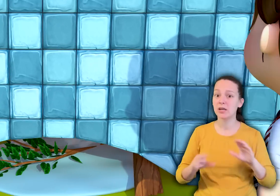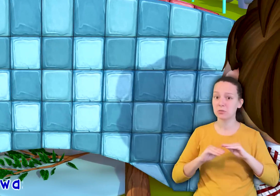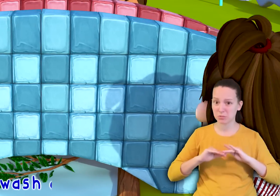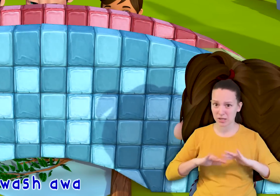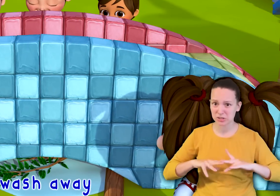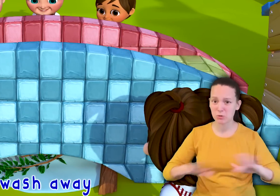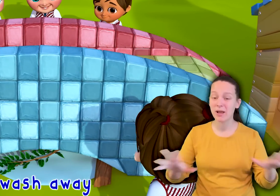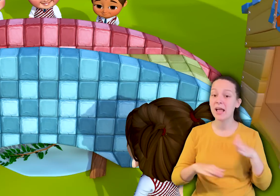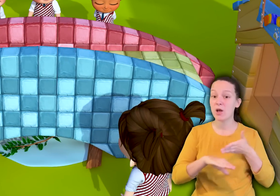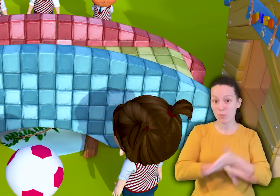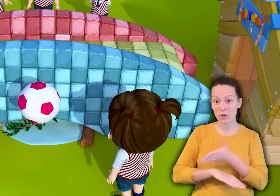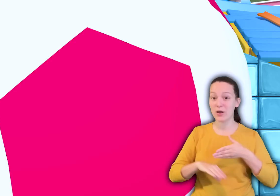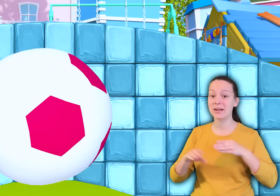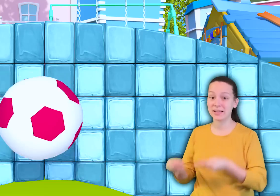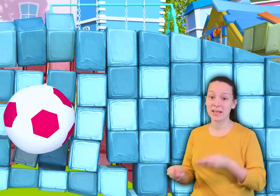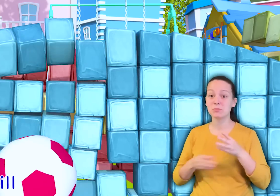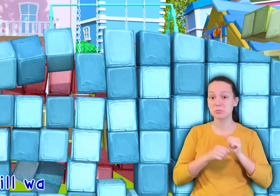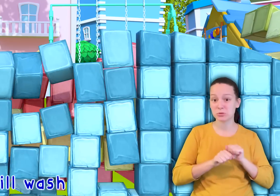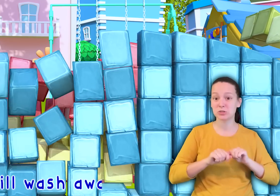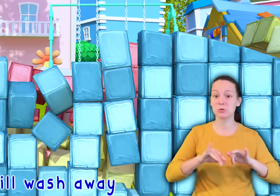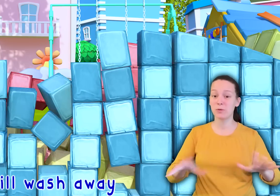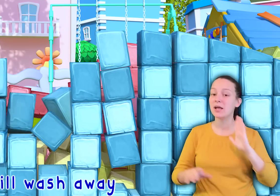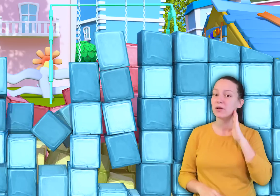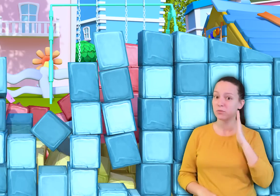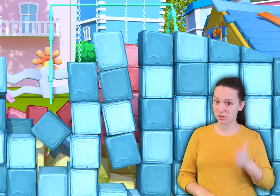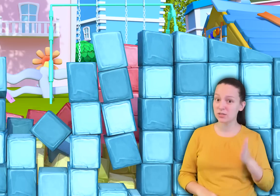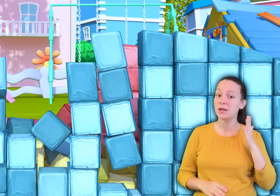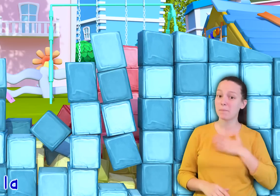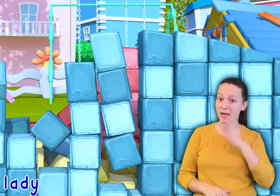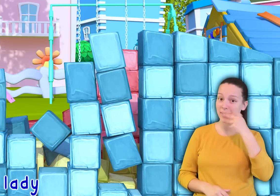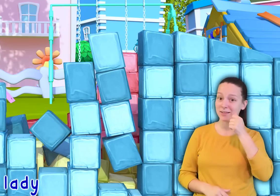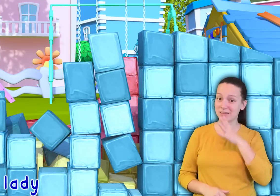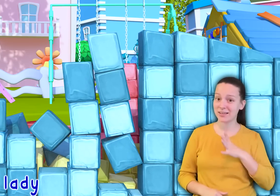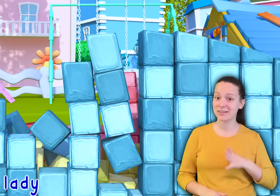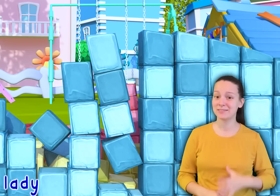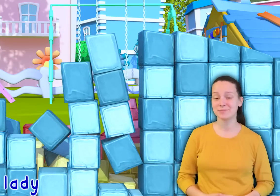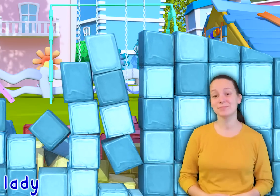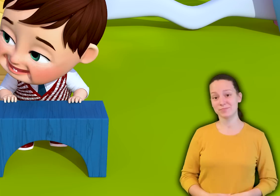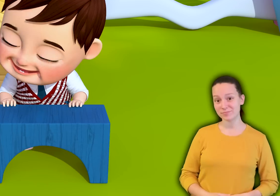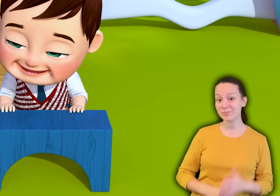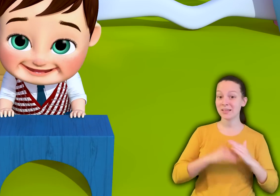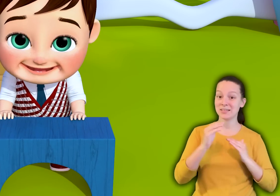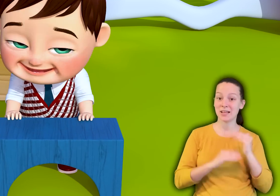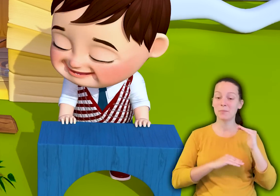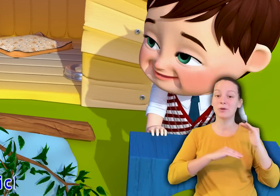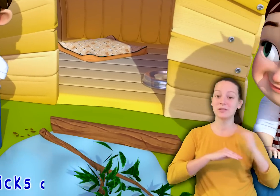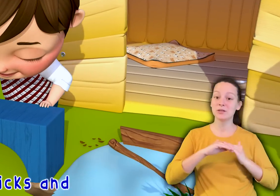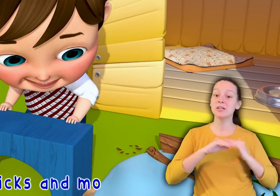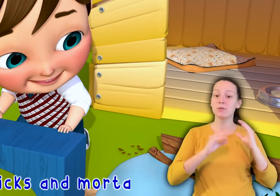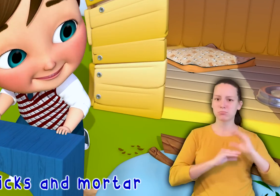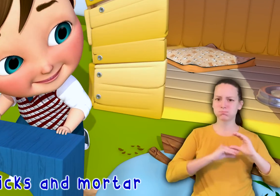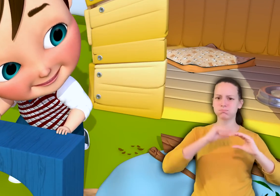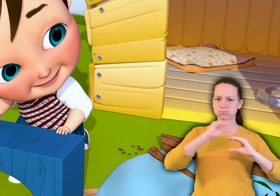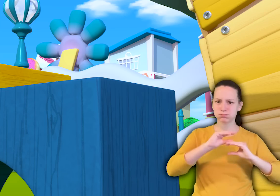away wash away wooden clay will wash away my fair lady build it up with